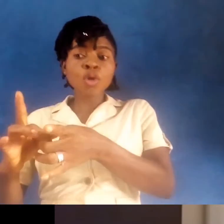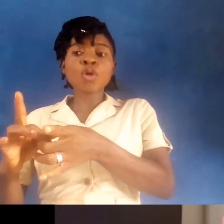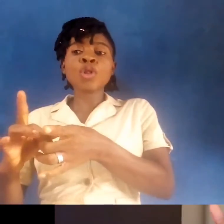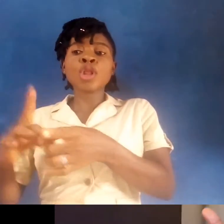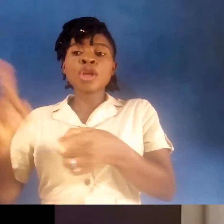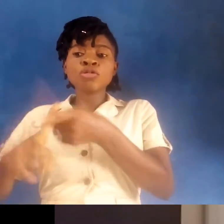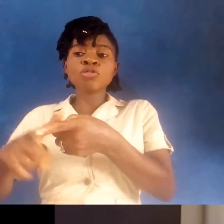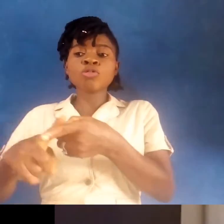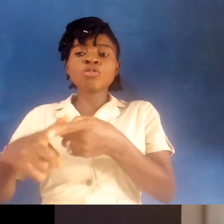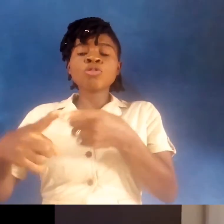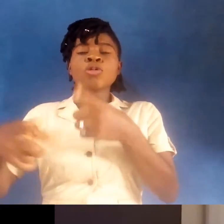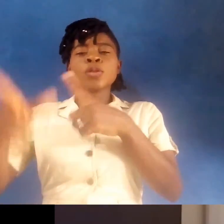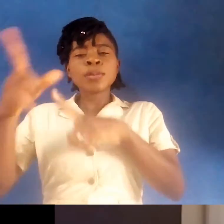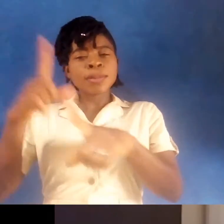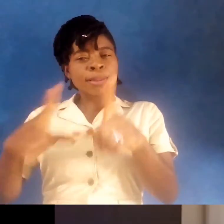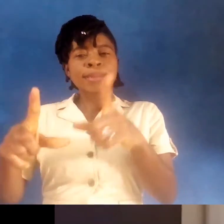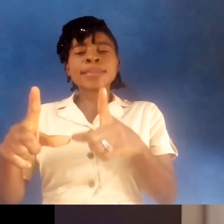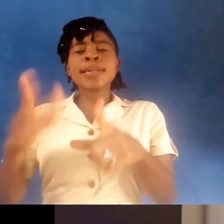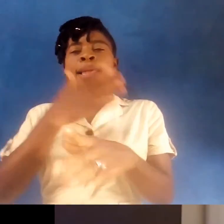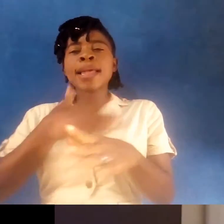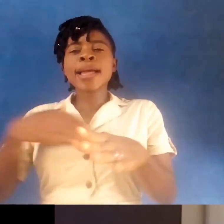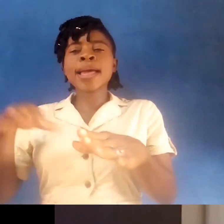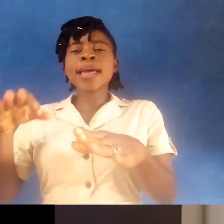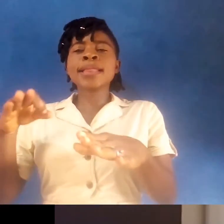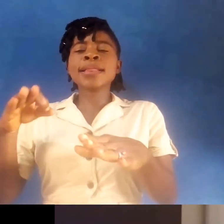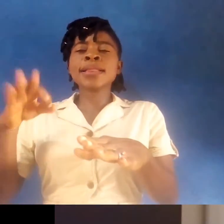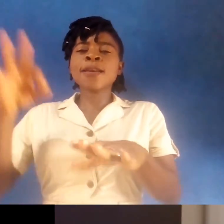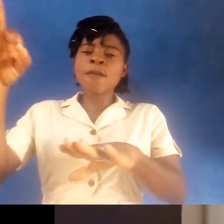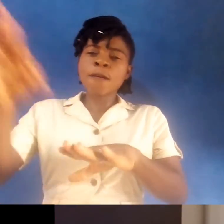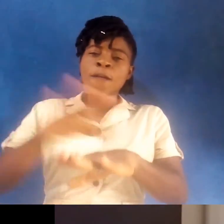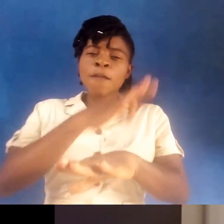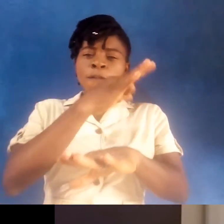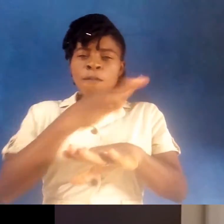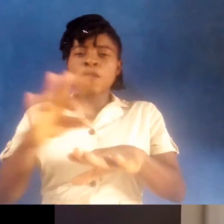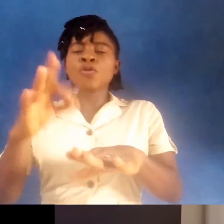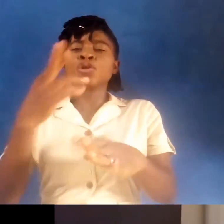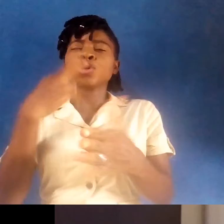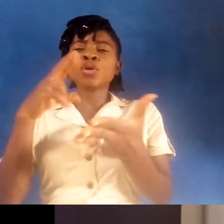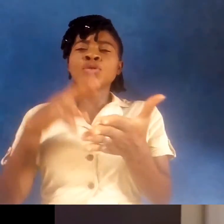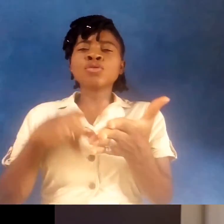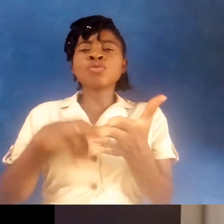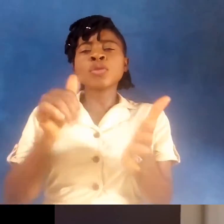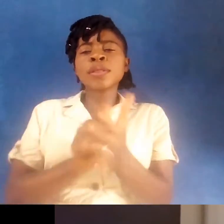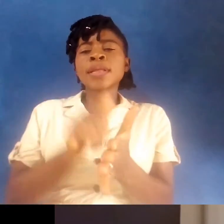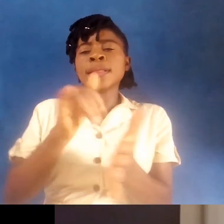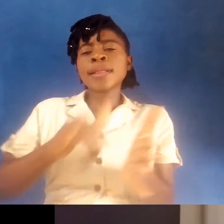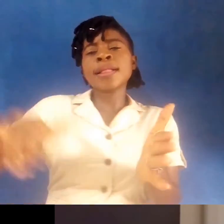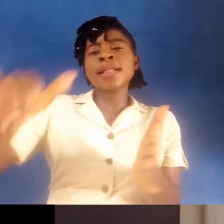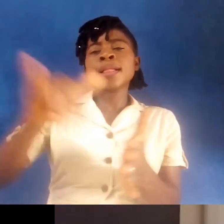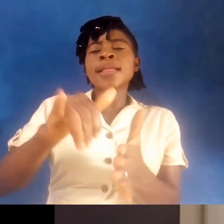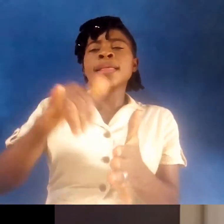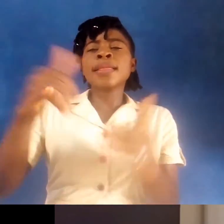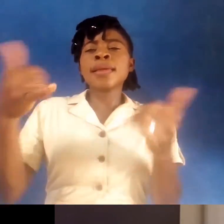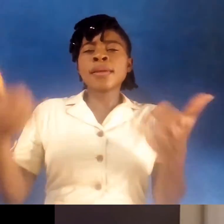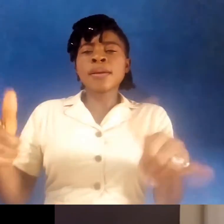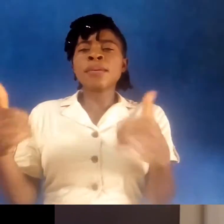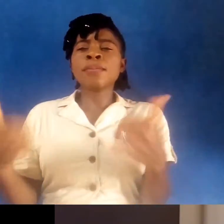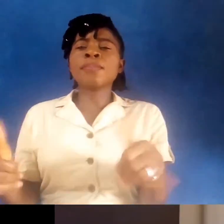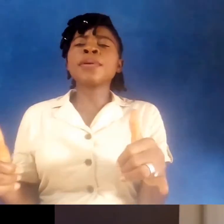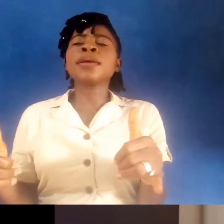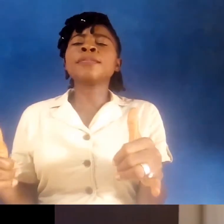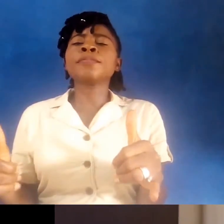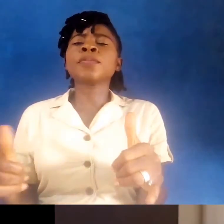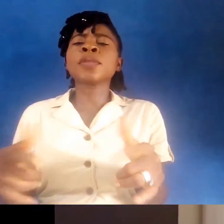simulate into signs and what functions that the what roles that they play.